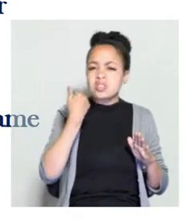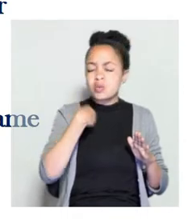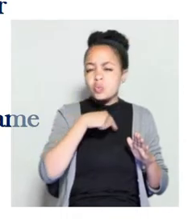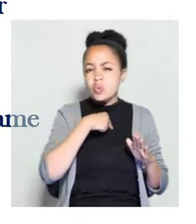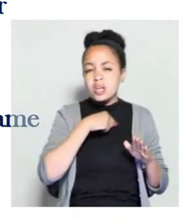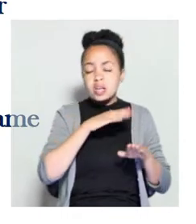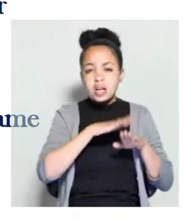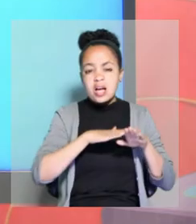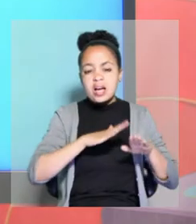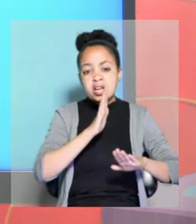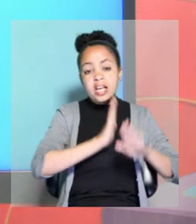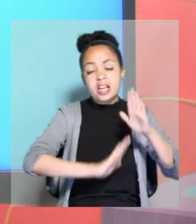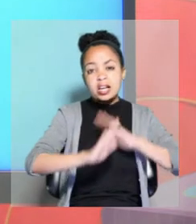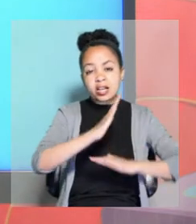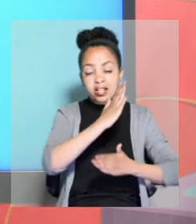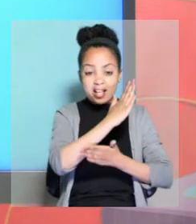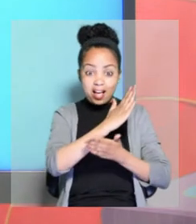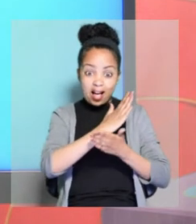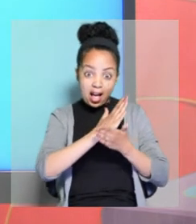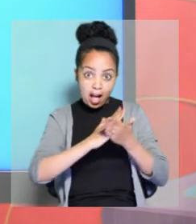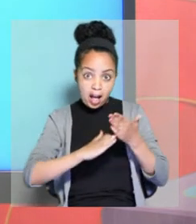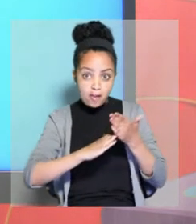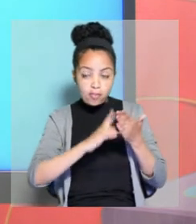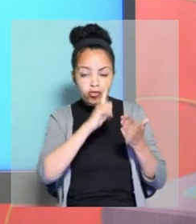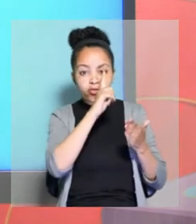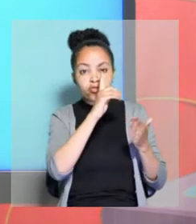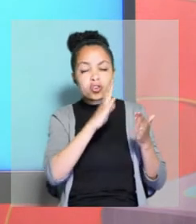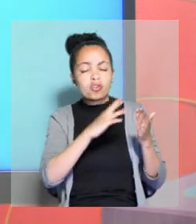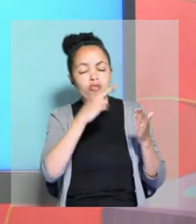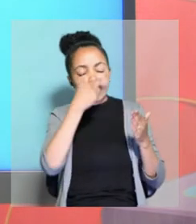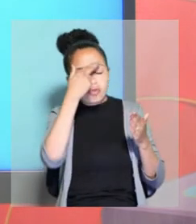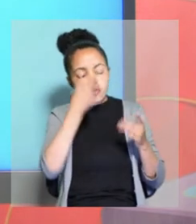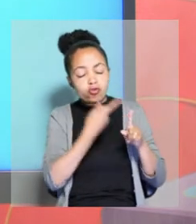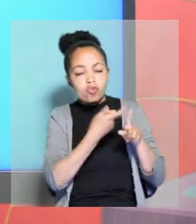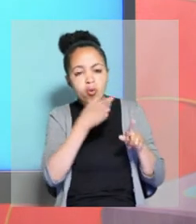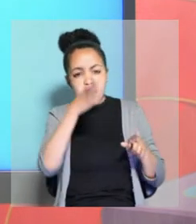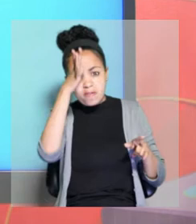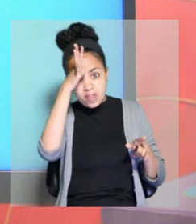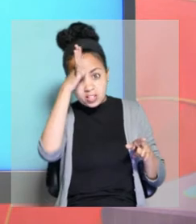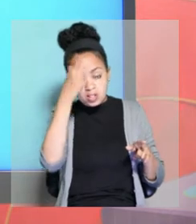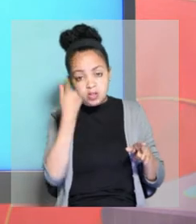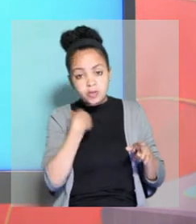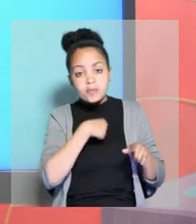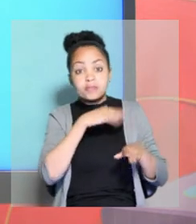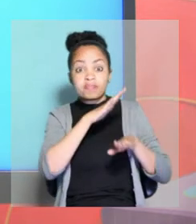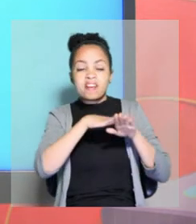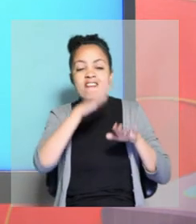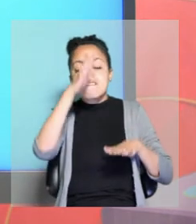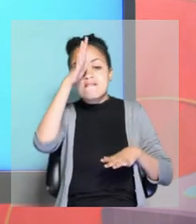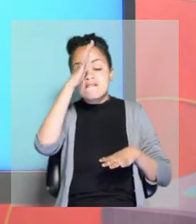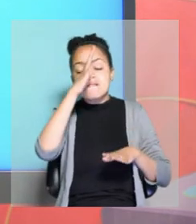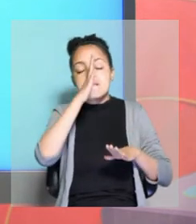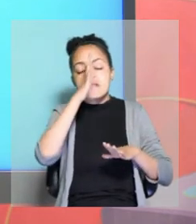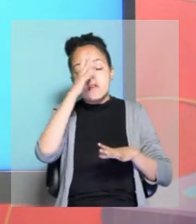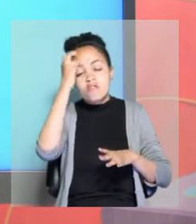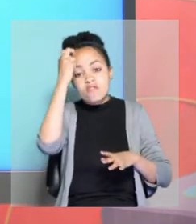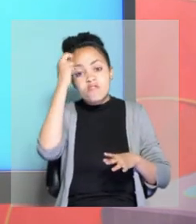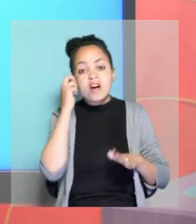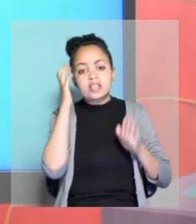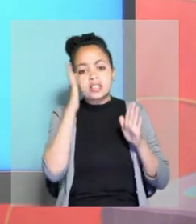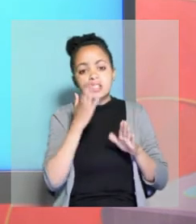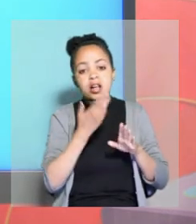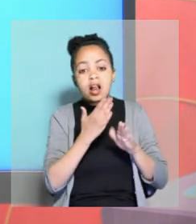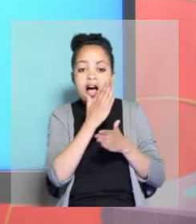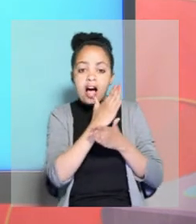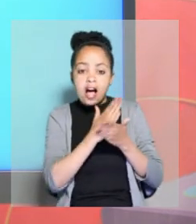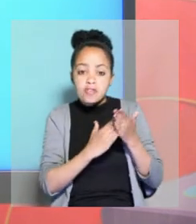can inherit half of a chromosome from our father, we call paternal, and half of a chromosome from our